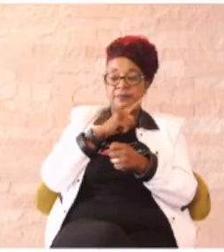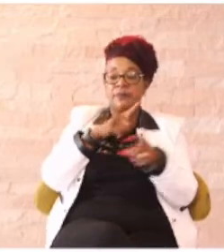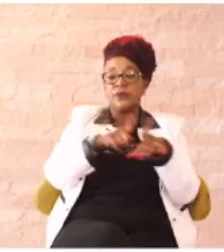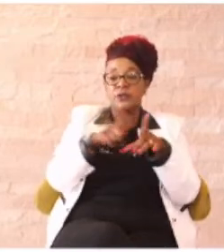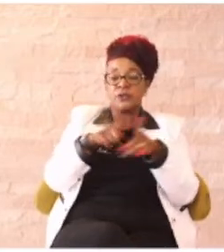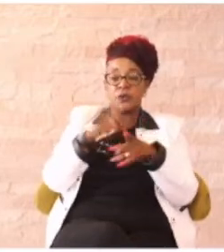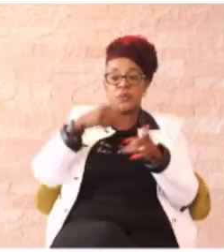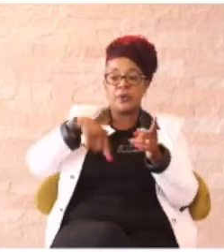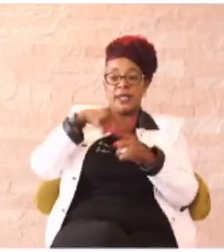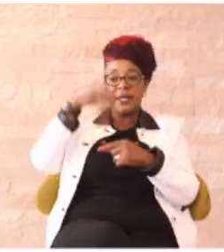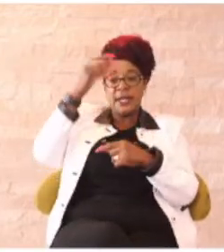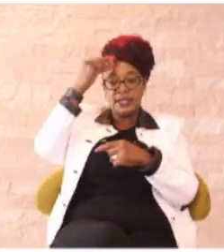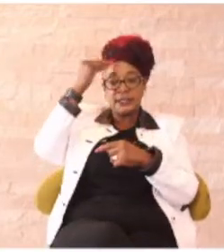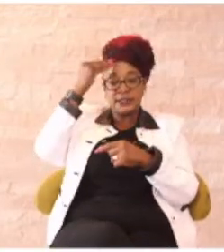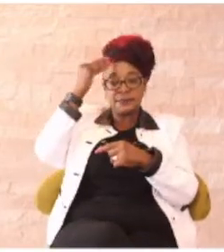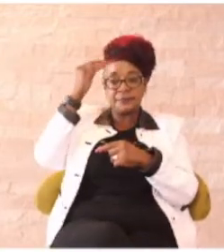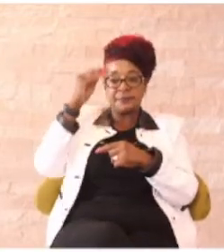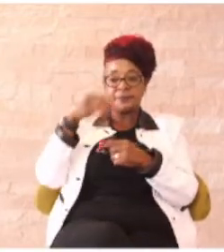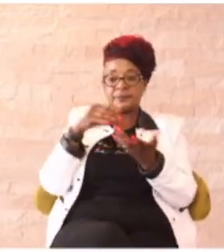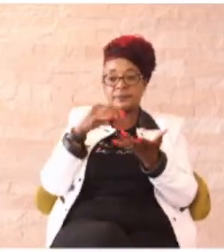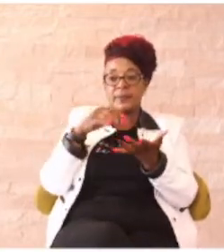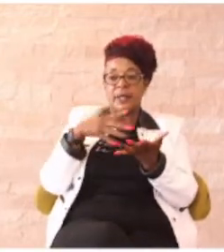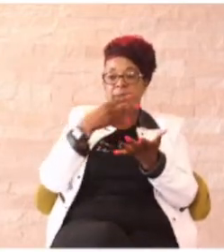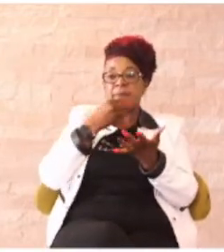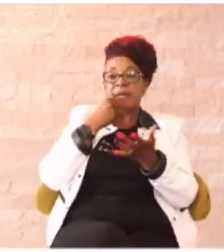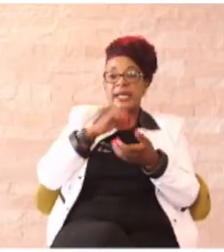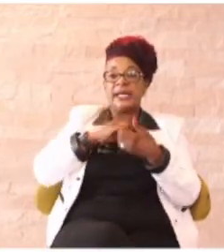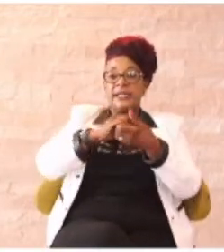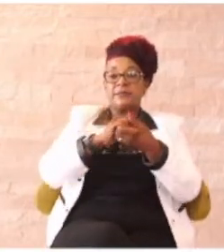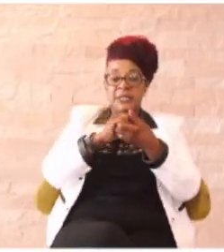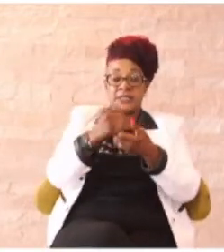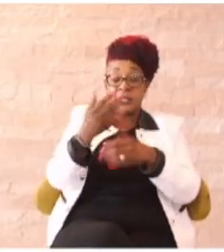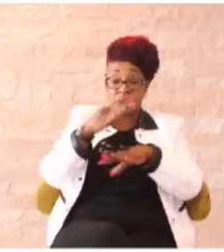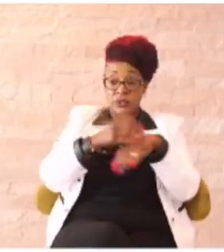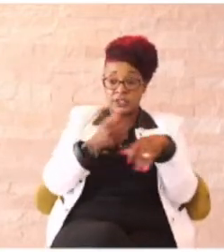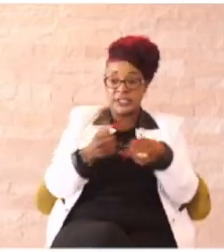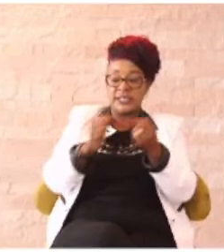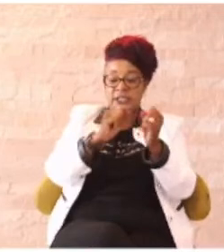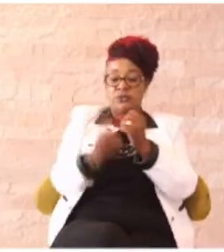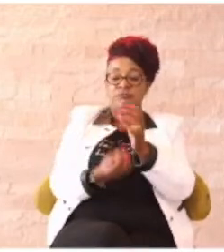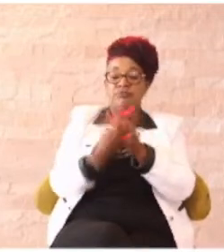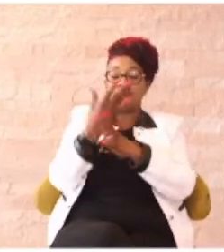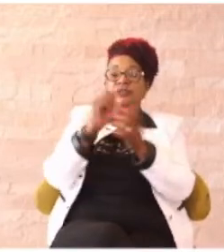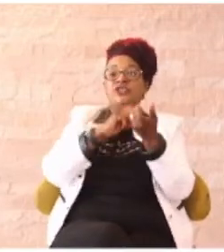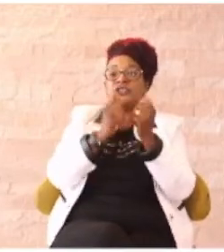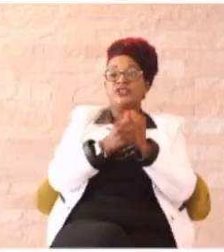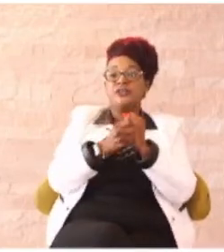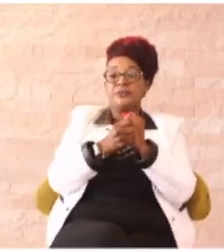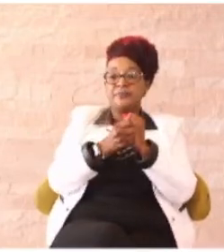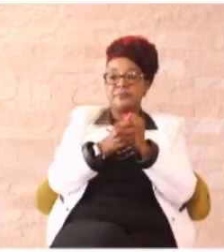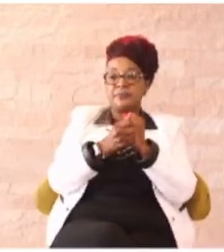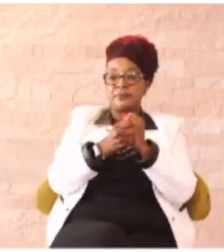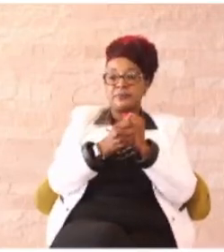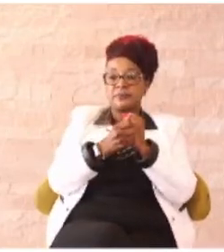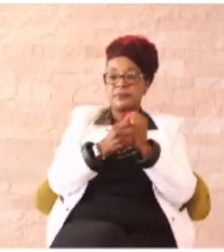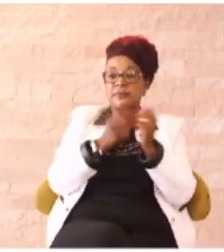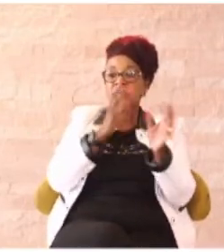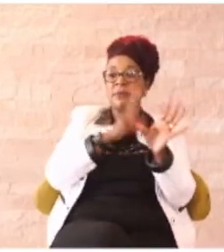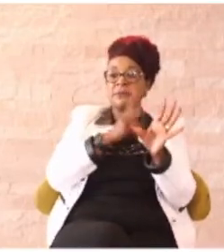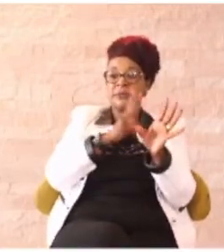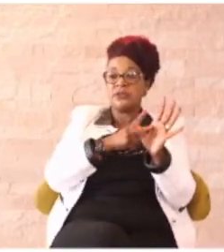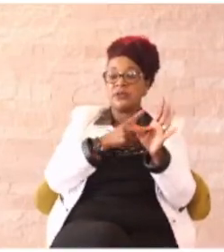learned males' engagement is a good strategy in creating change agents. Participation